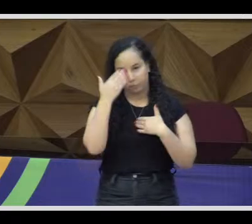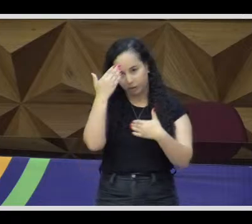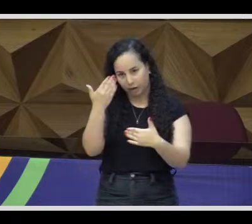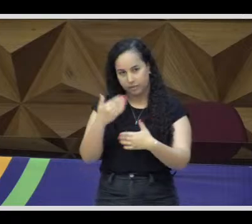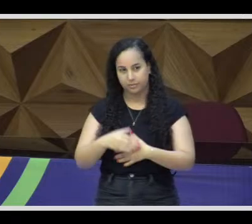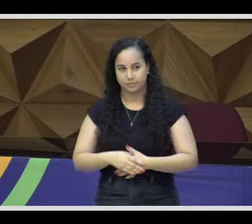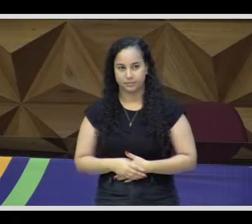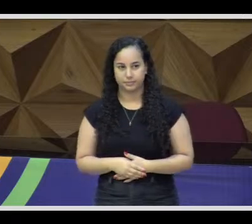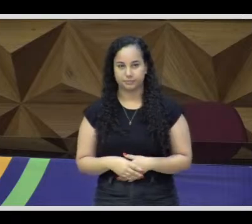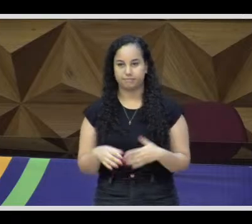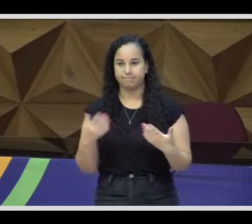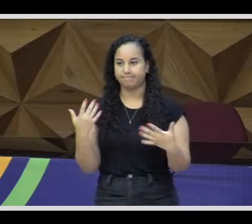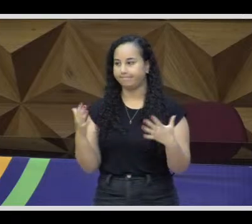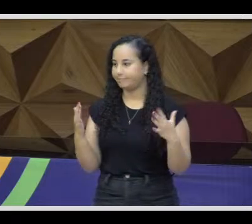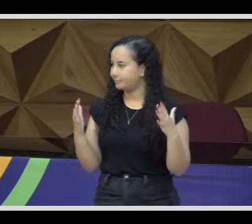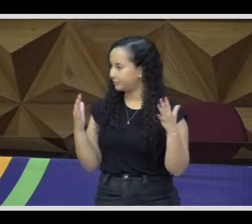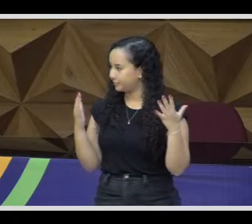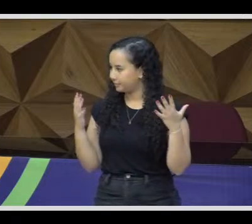much.